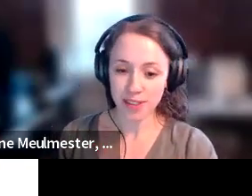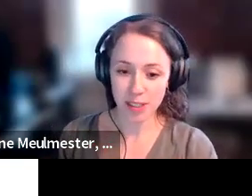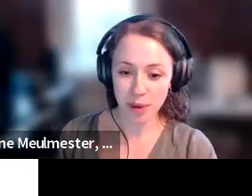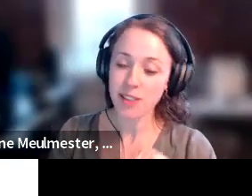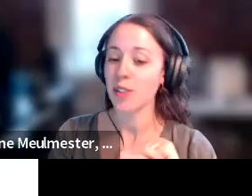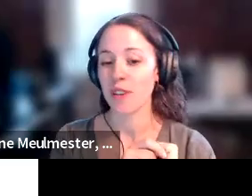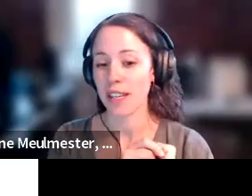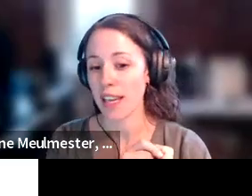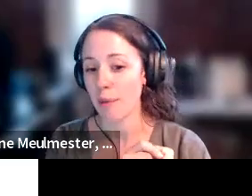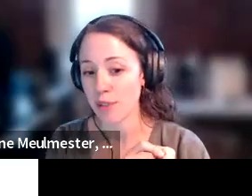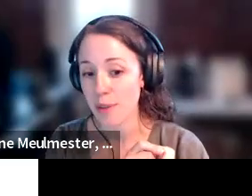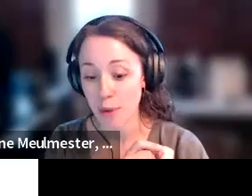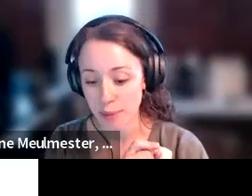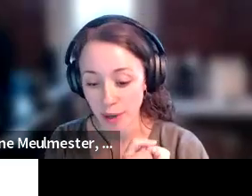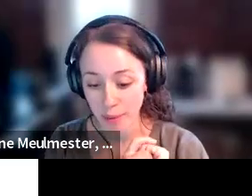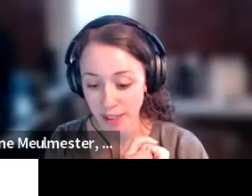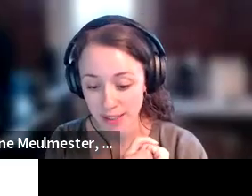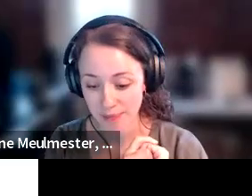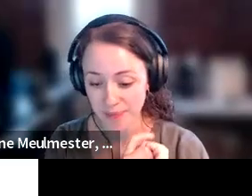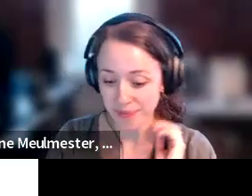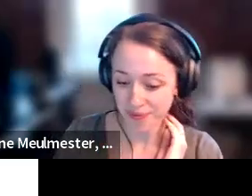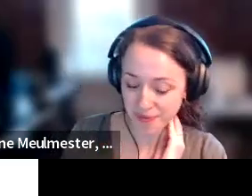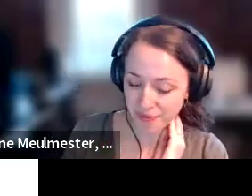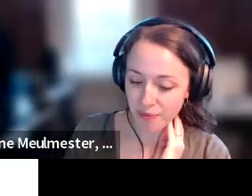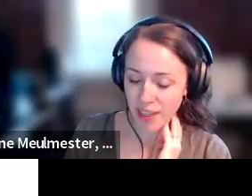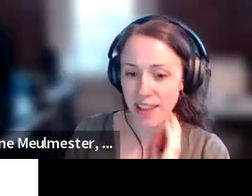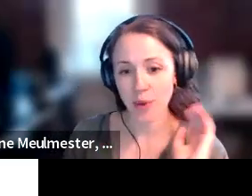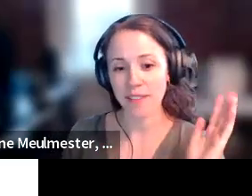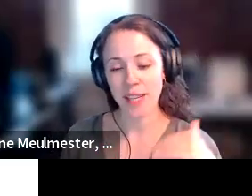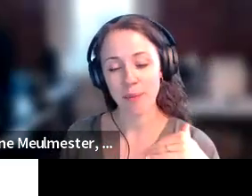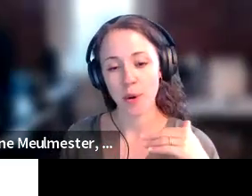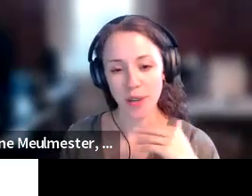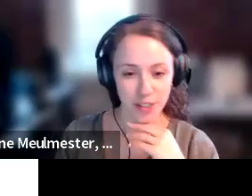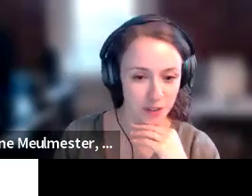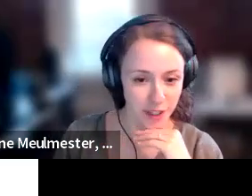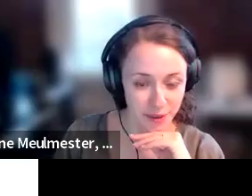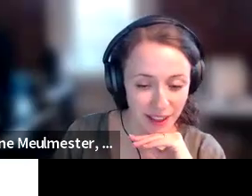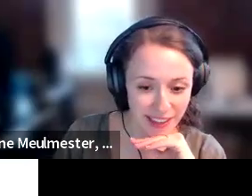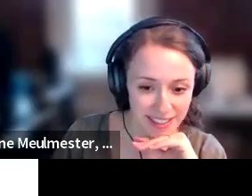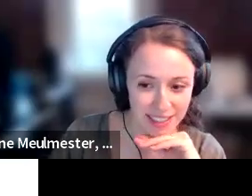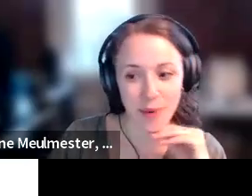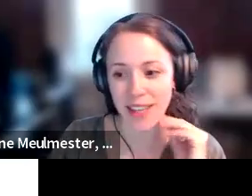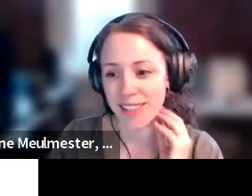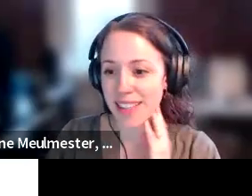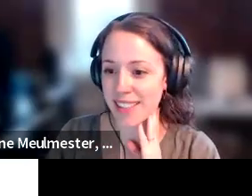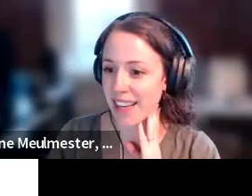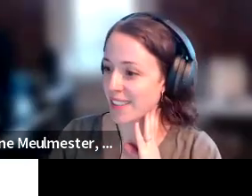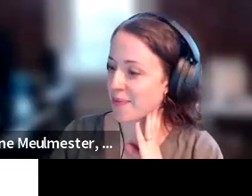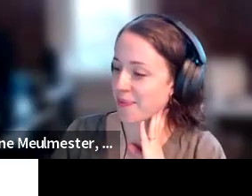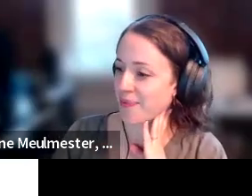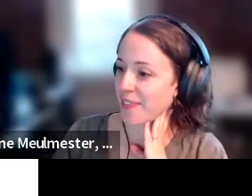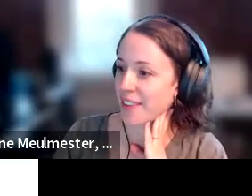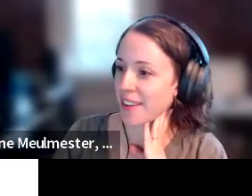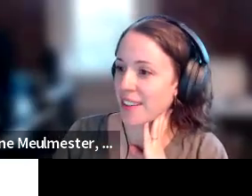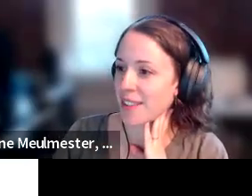your own personal experience, do you feel like it captures the most important points? And then we'll have some poll questions for you at the end, and then we can